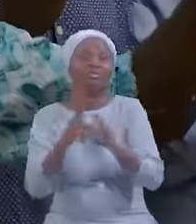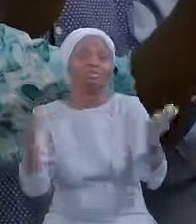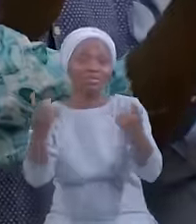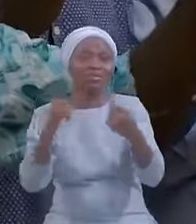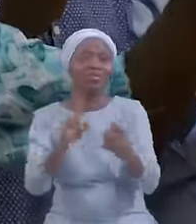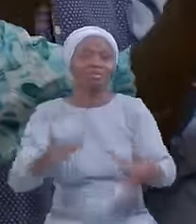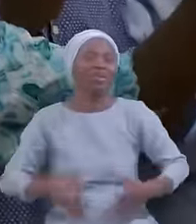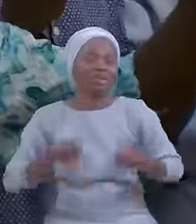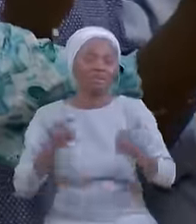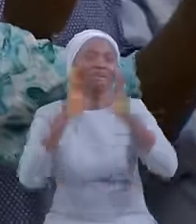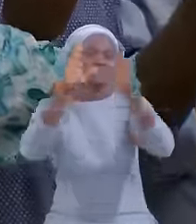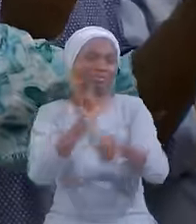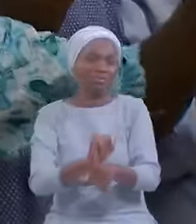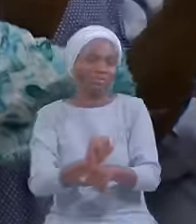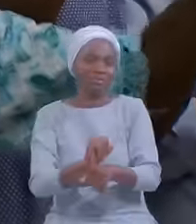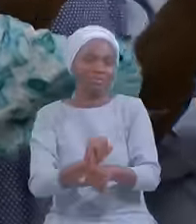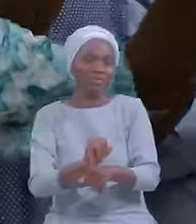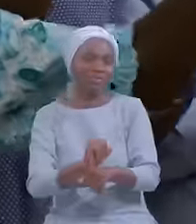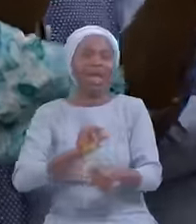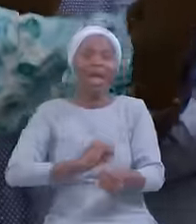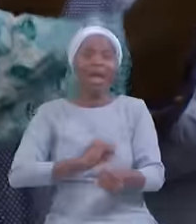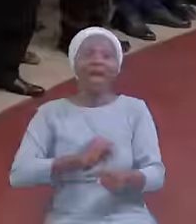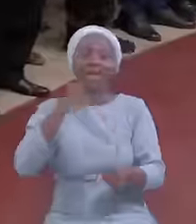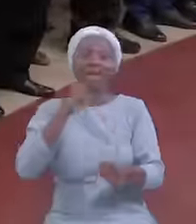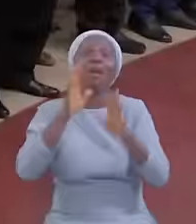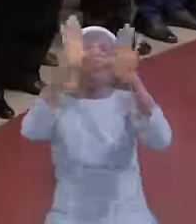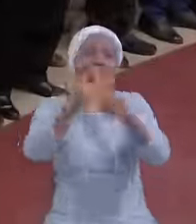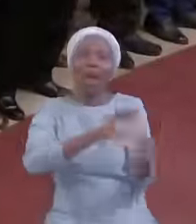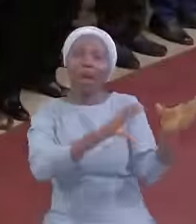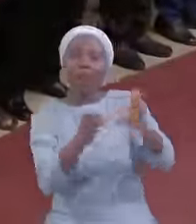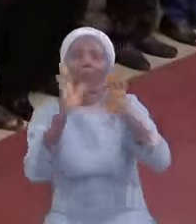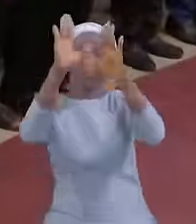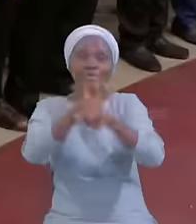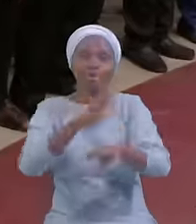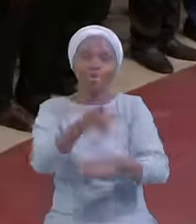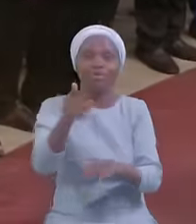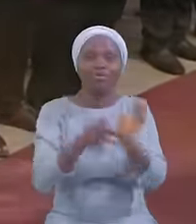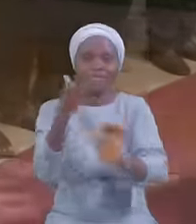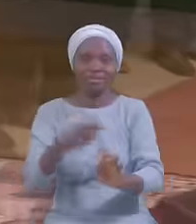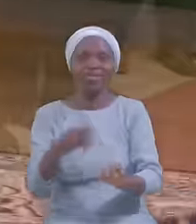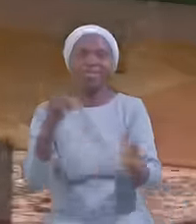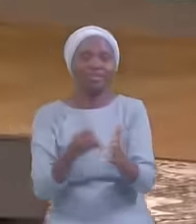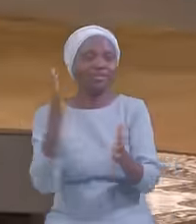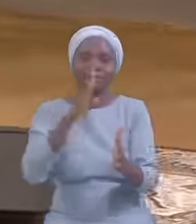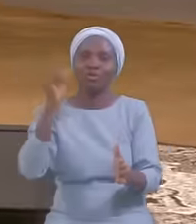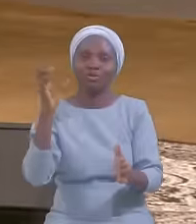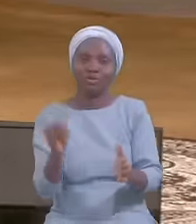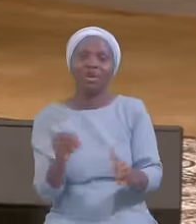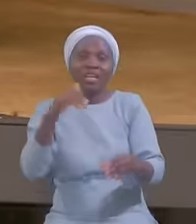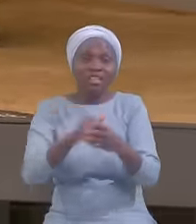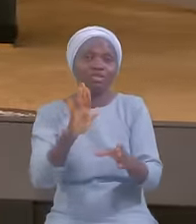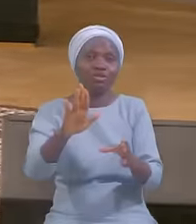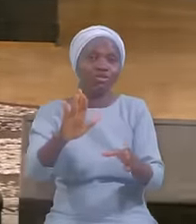Miracle. I call miracle upon you. In your soul, in your